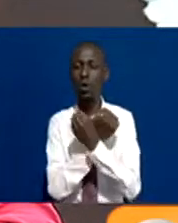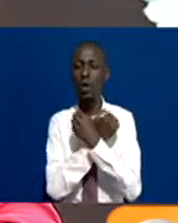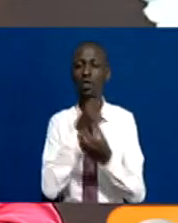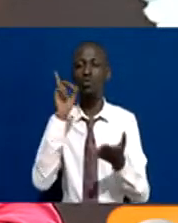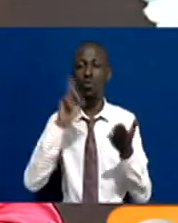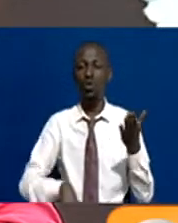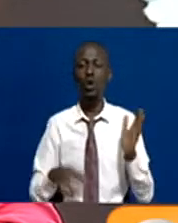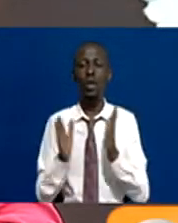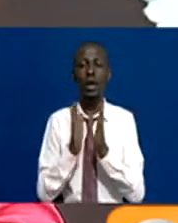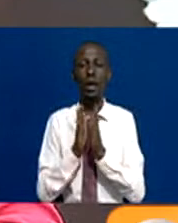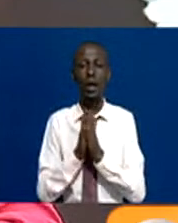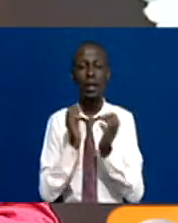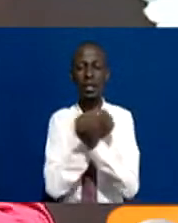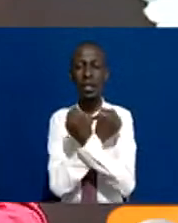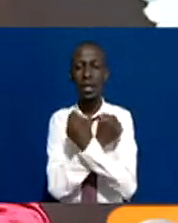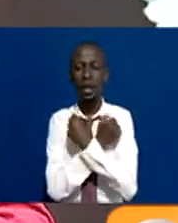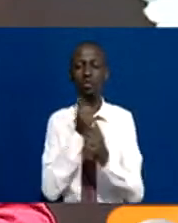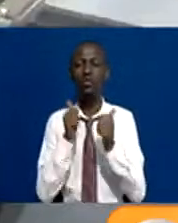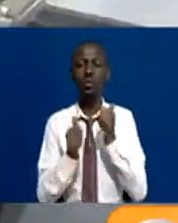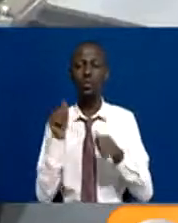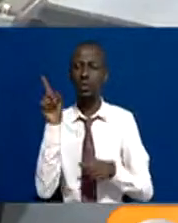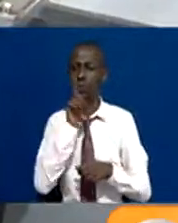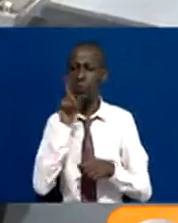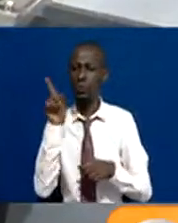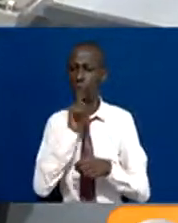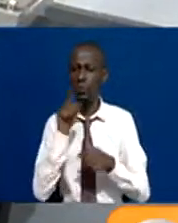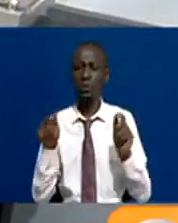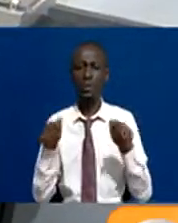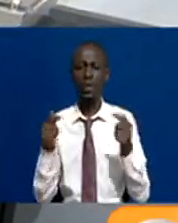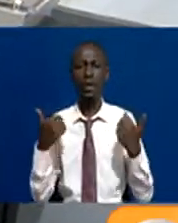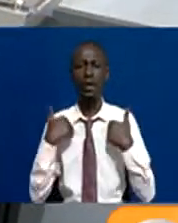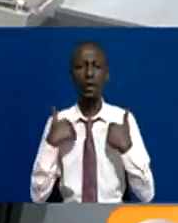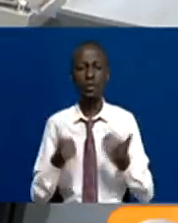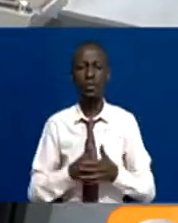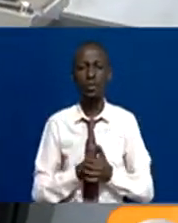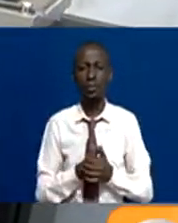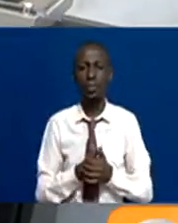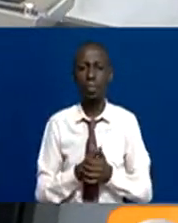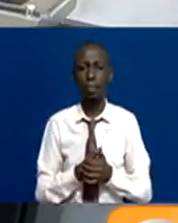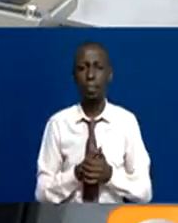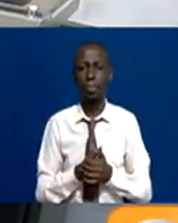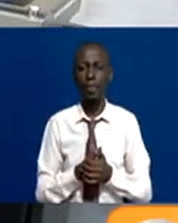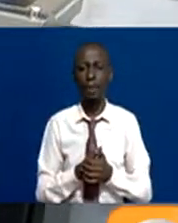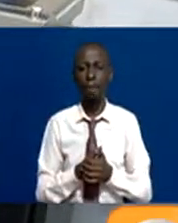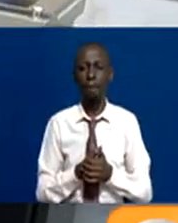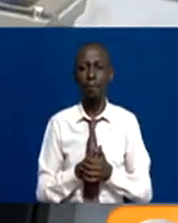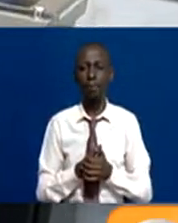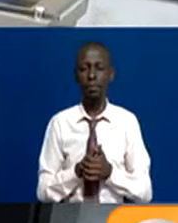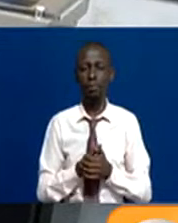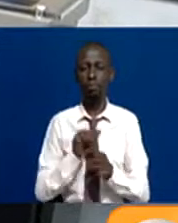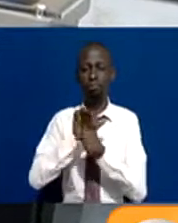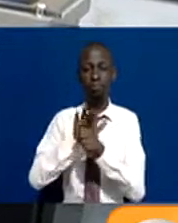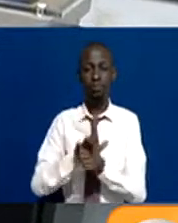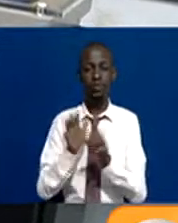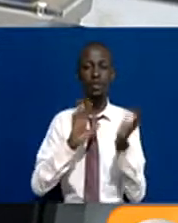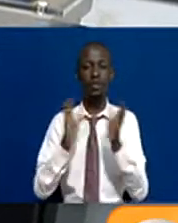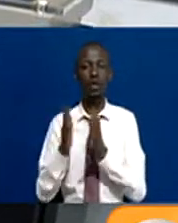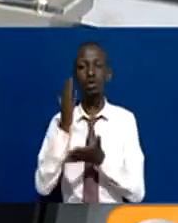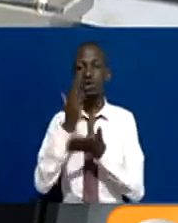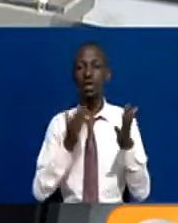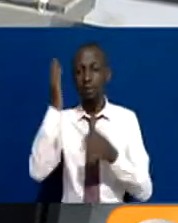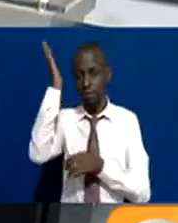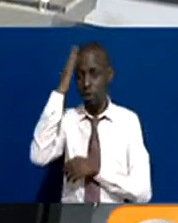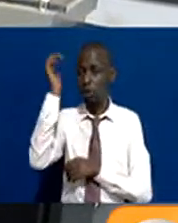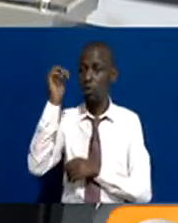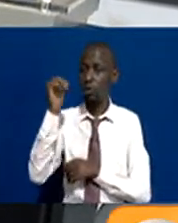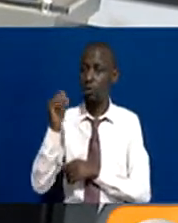is. Speaking of which, before I bring you in, Dr. Shako, you know, what are the forms of abuse out there? Because some people may not be able to know, oh,